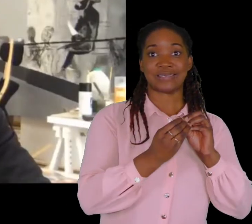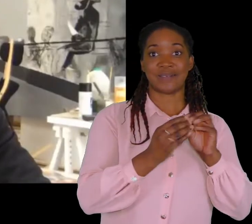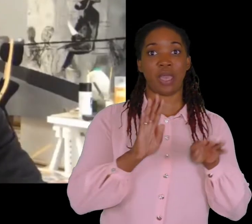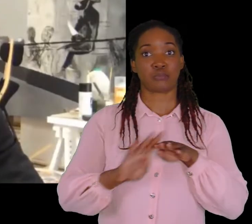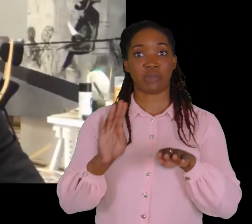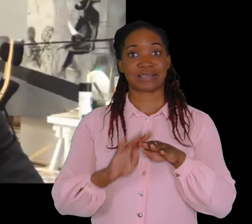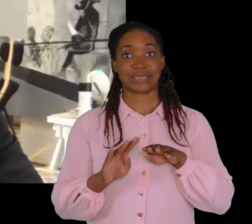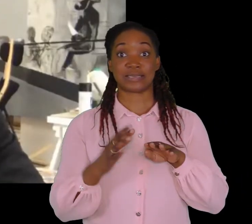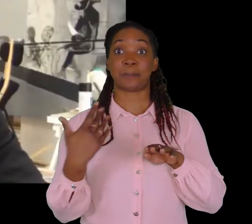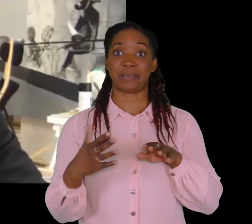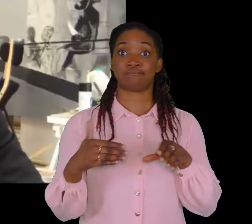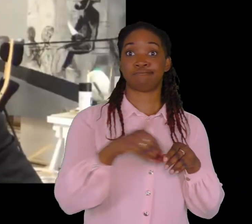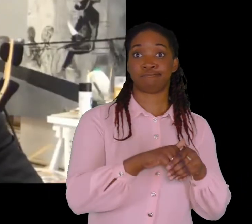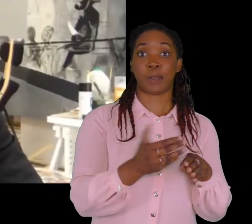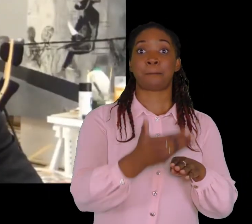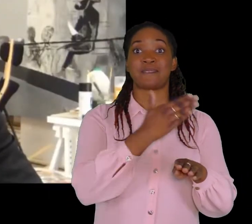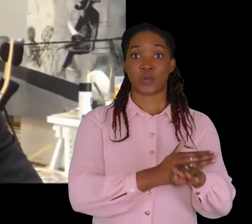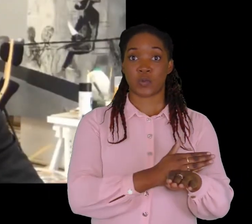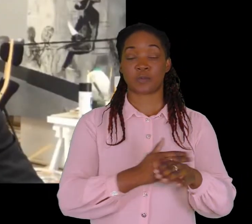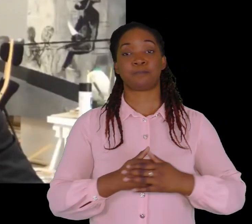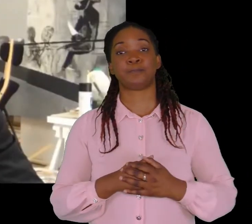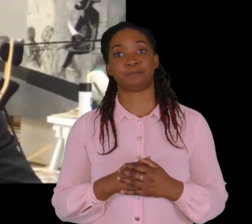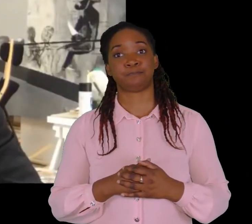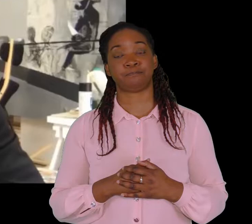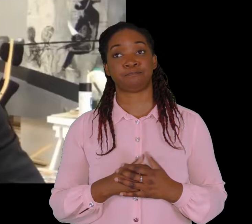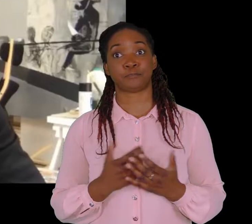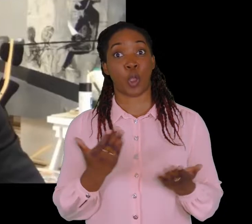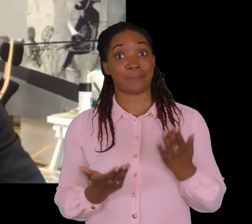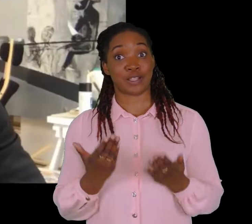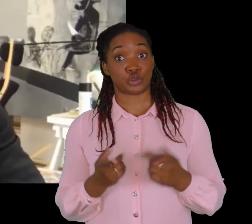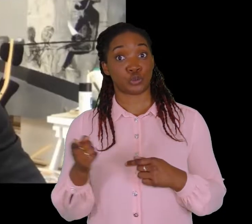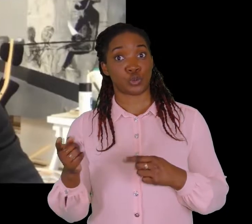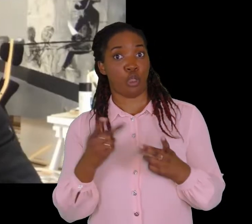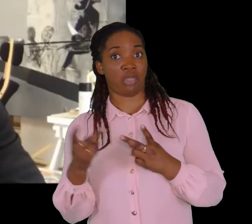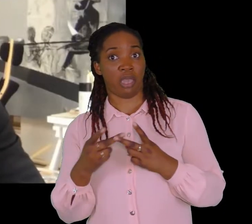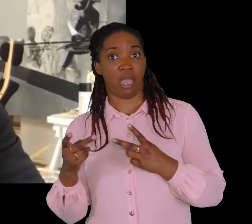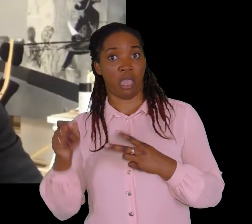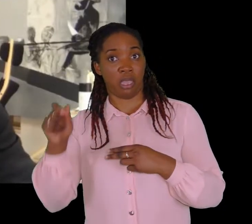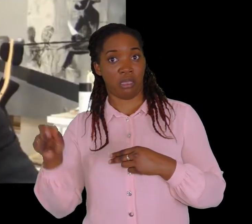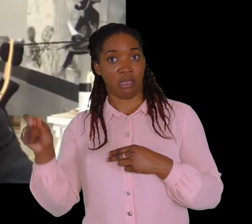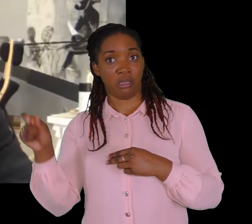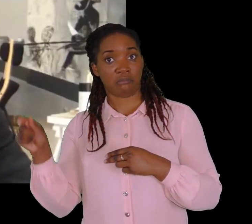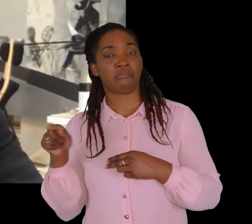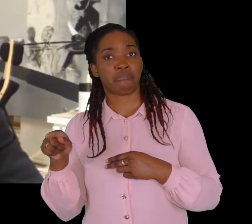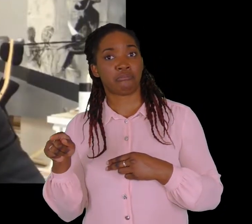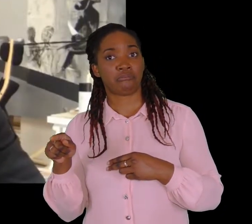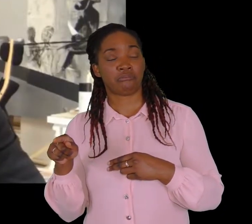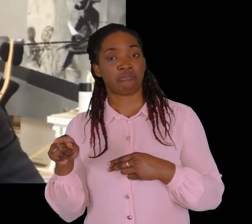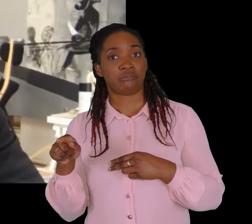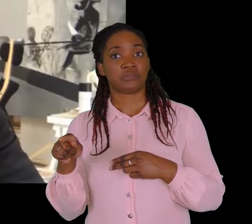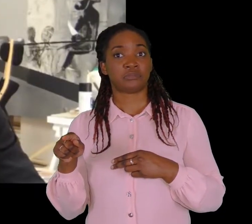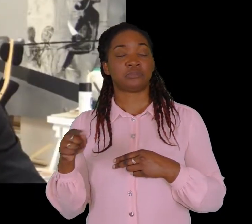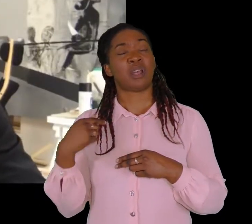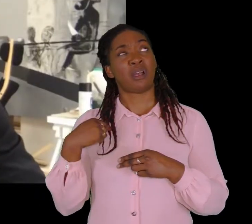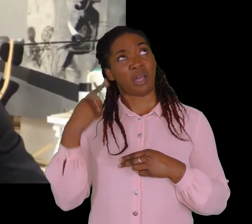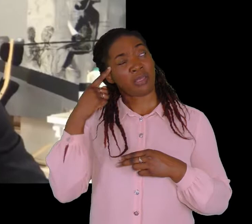making than others. During that time also, as a matter of fact, before Africa 95,